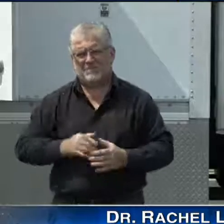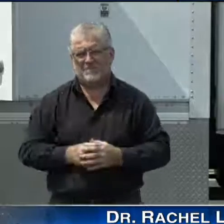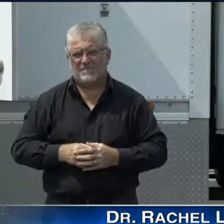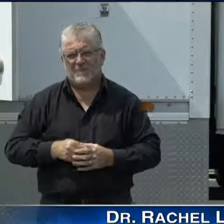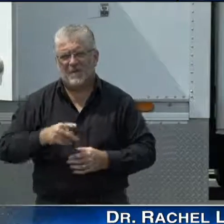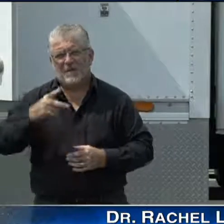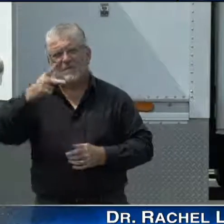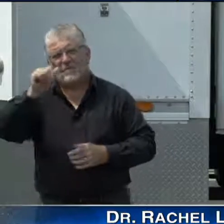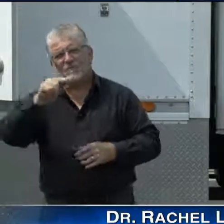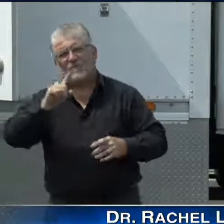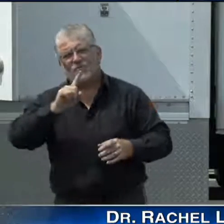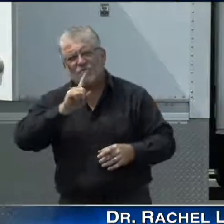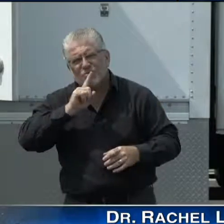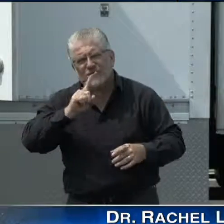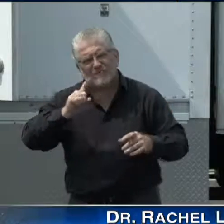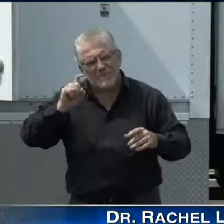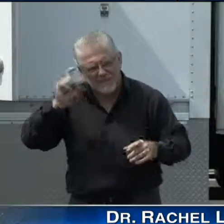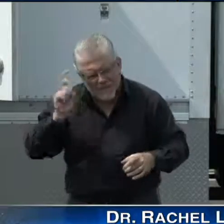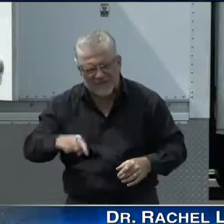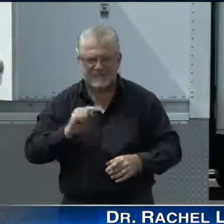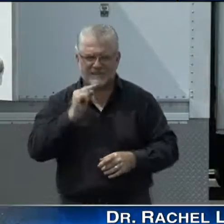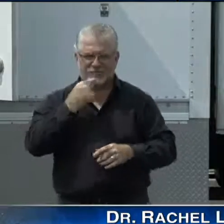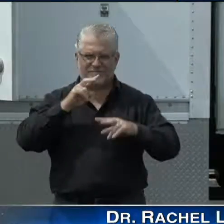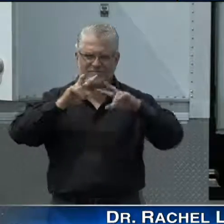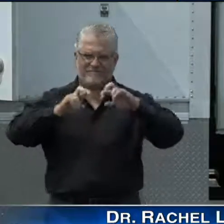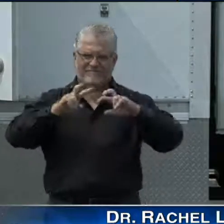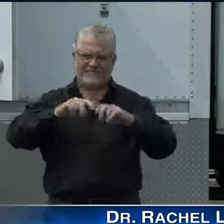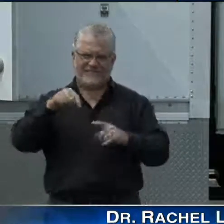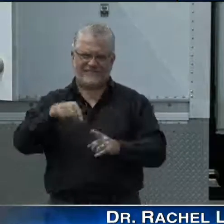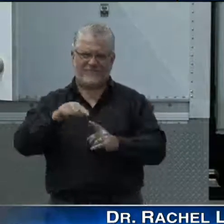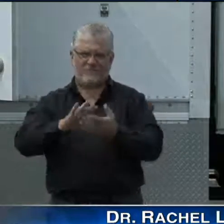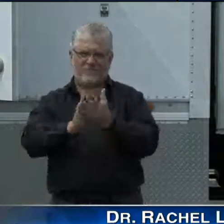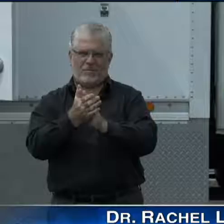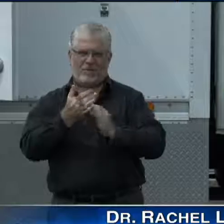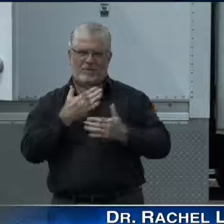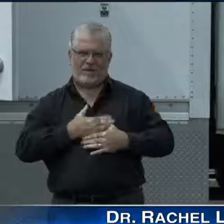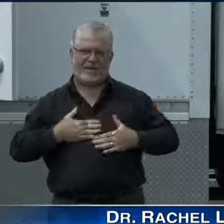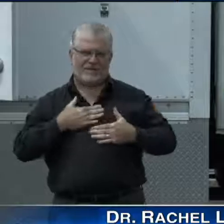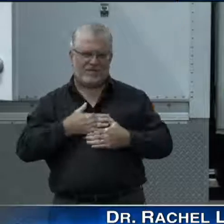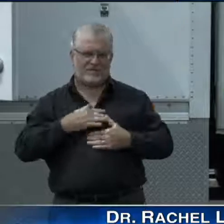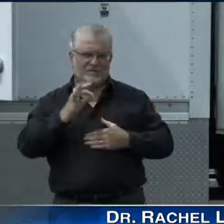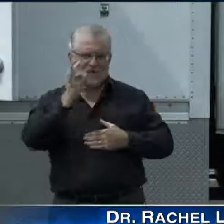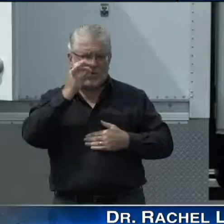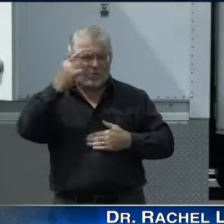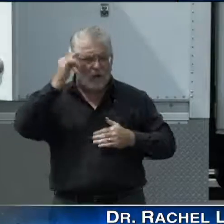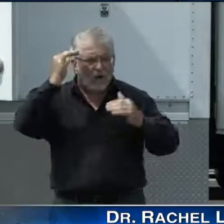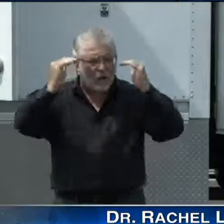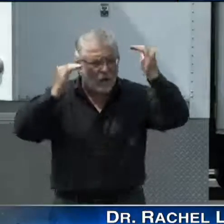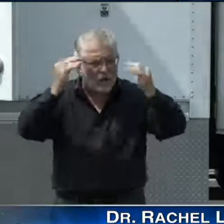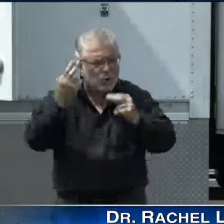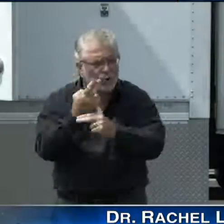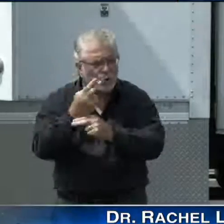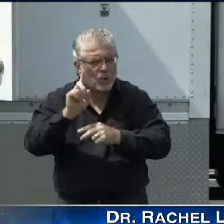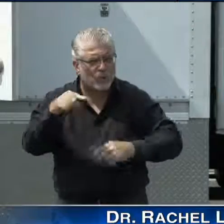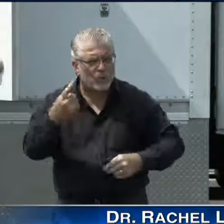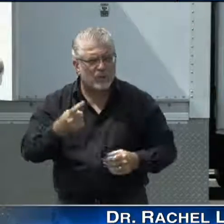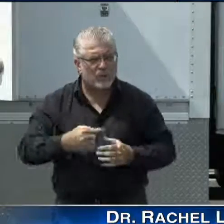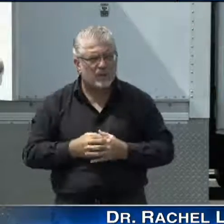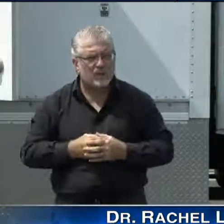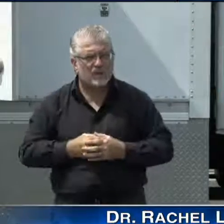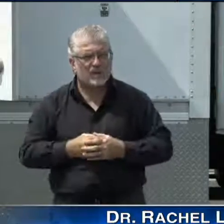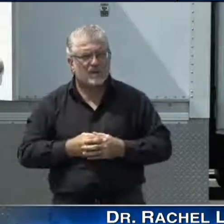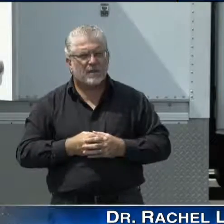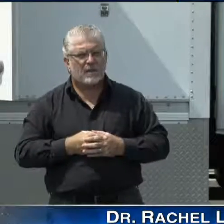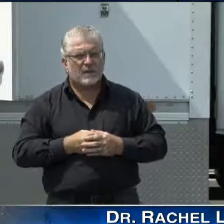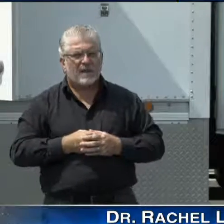really serious look at recreational marijuana for adult use. And that would be from a social justice point of view in terms